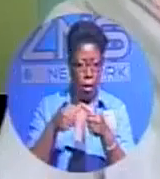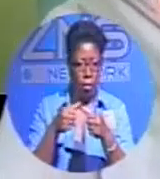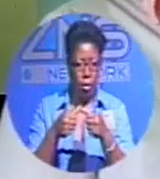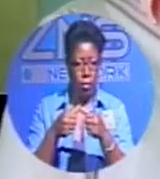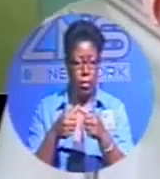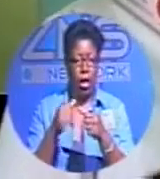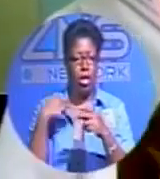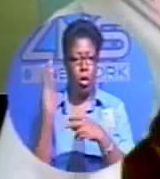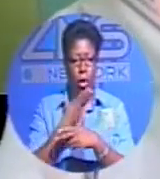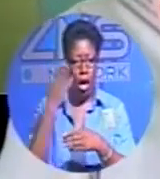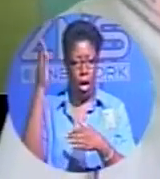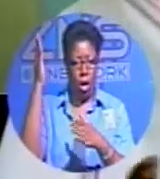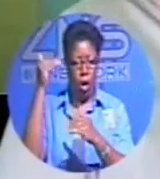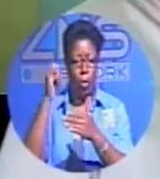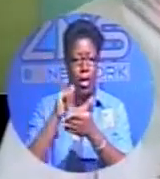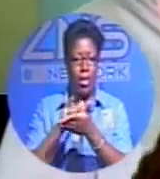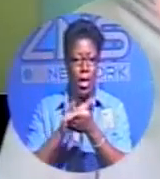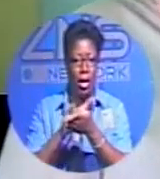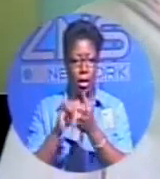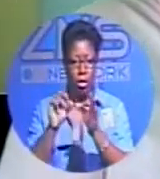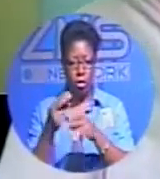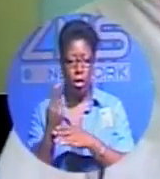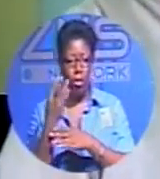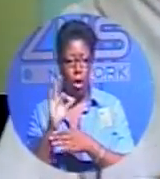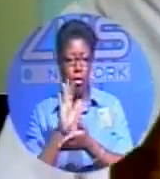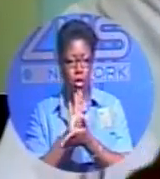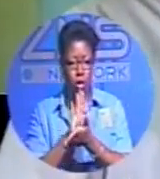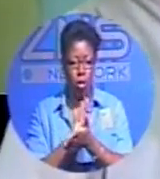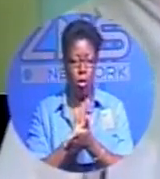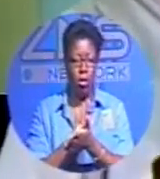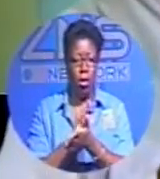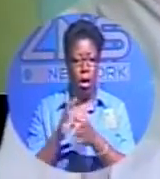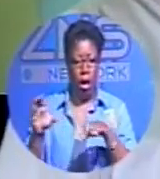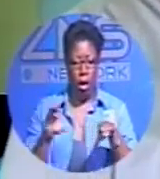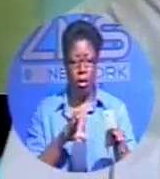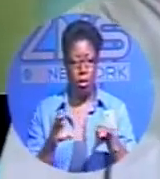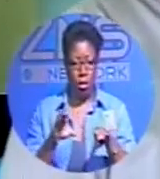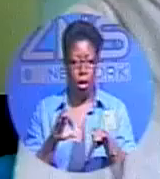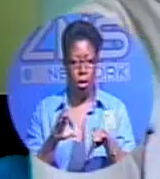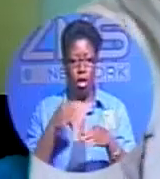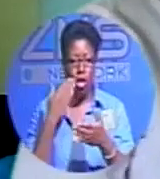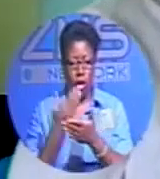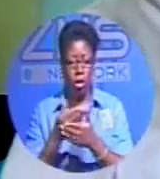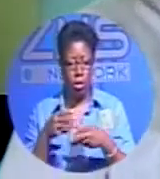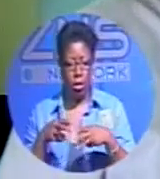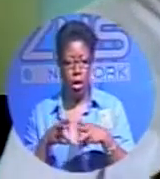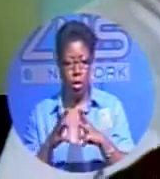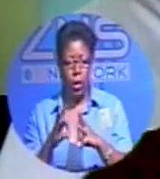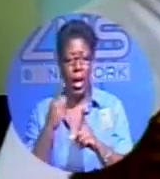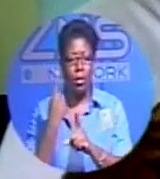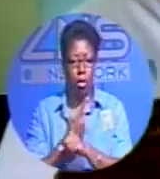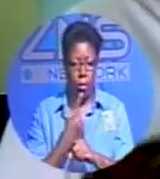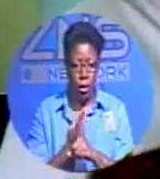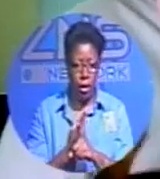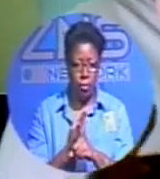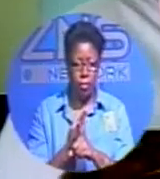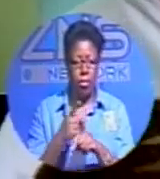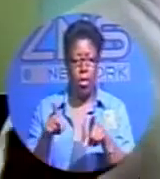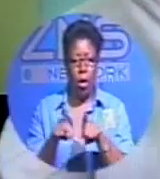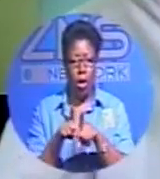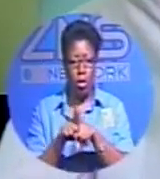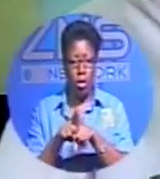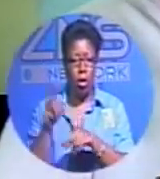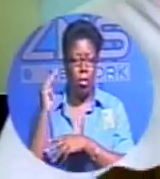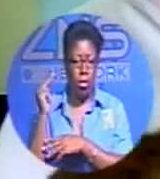we're hoping that the repairs are done in a timely manner and properly. The other thing is, the minister